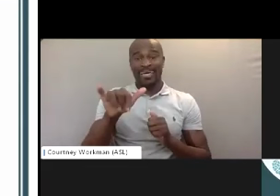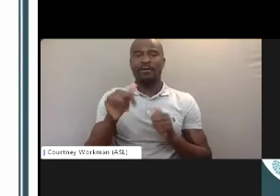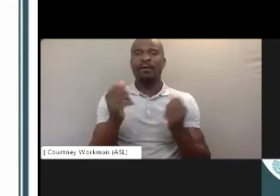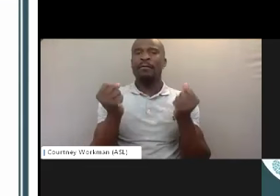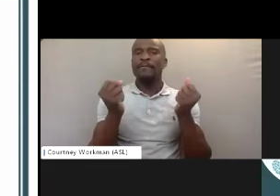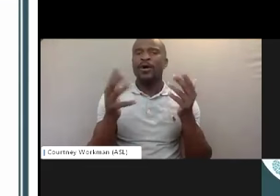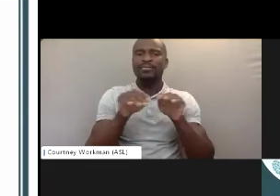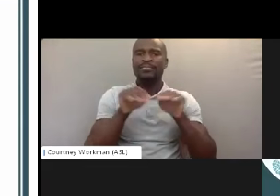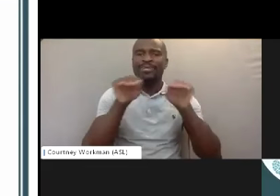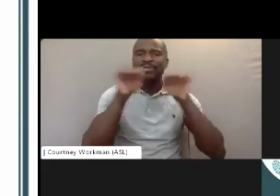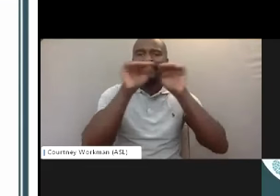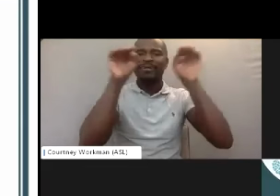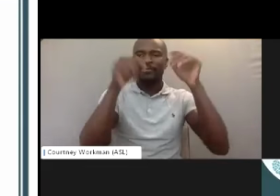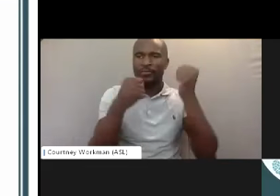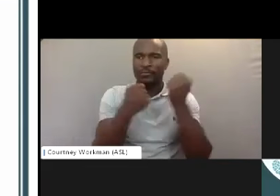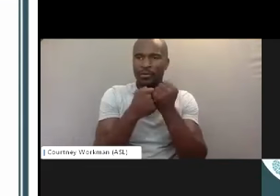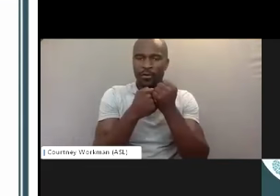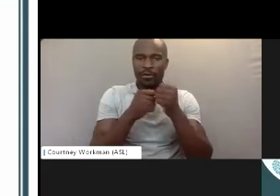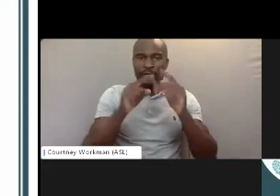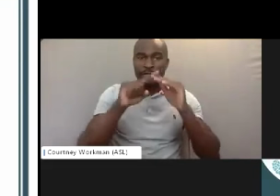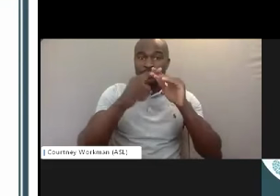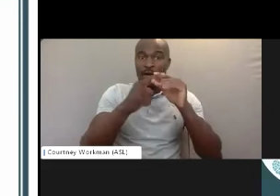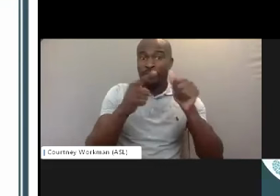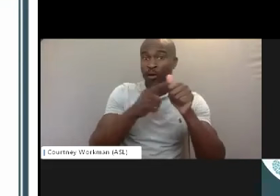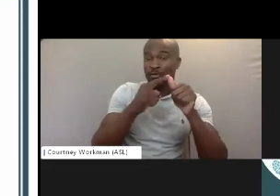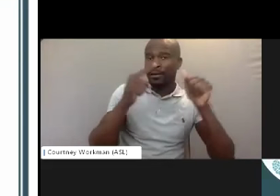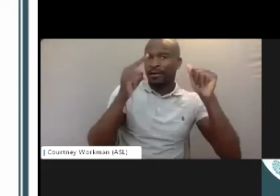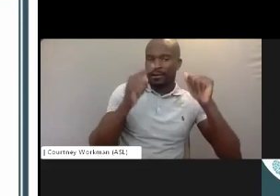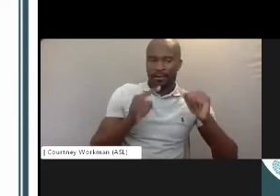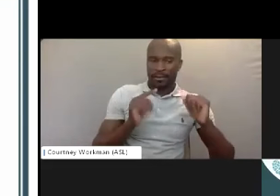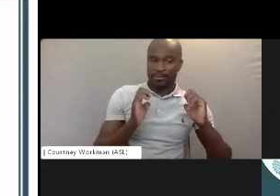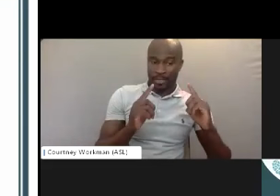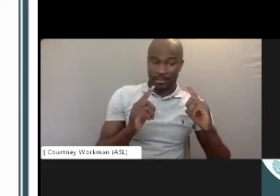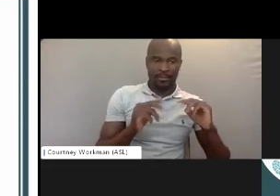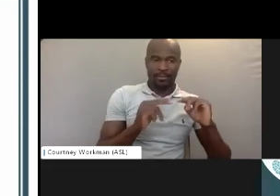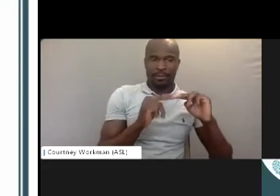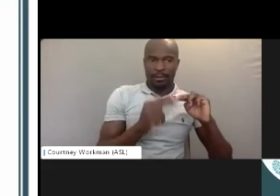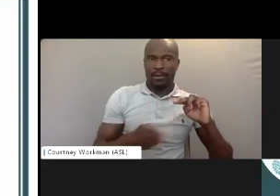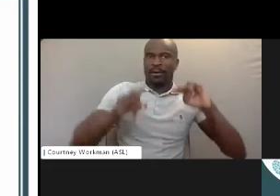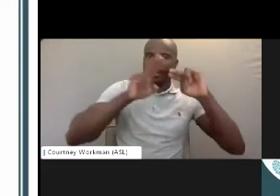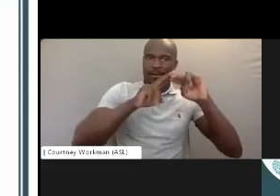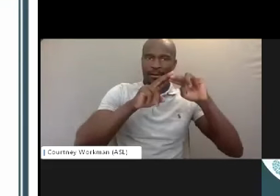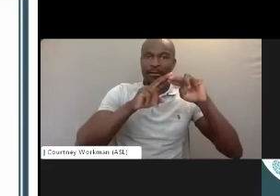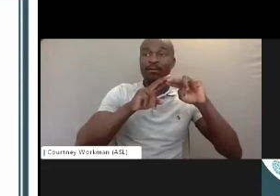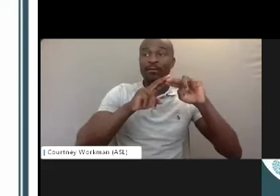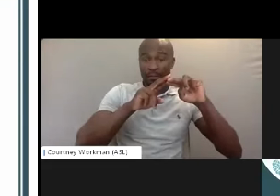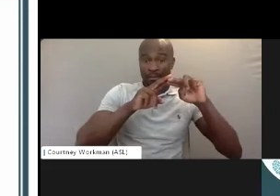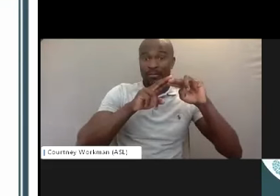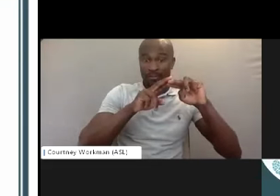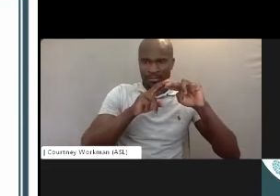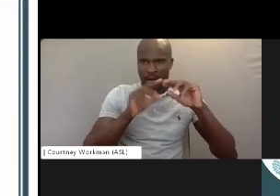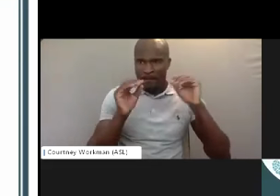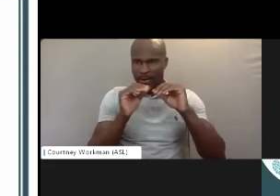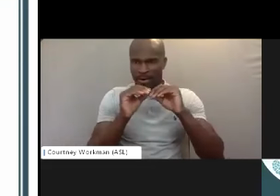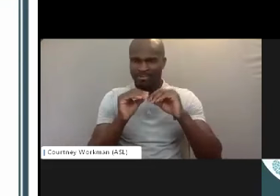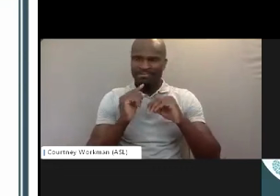where you're starting with just some education and then building and addressing the needs when they are, really critical for some